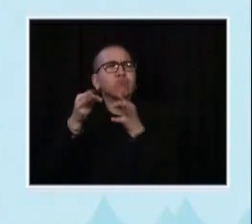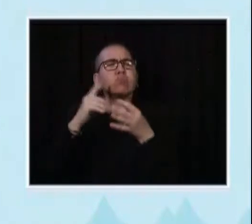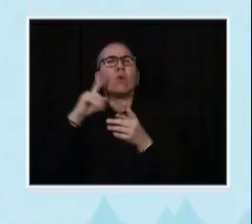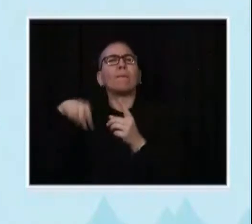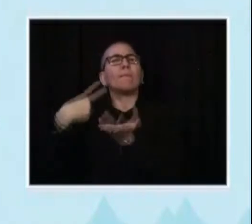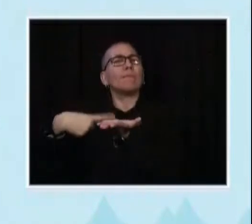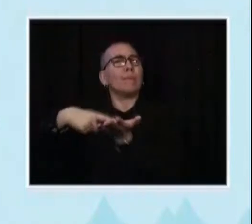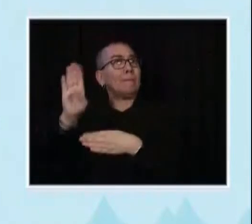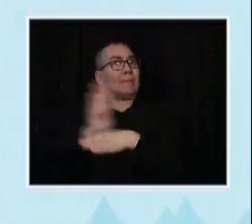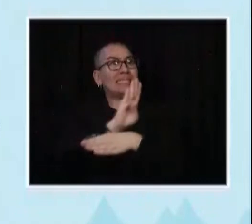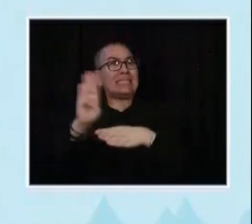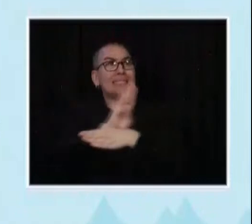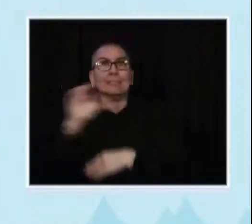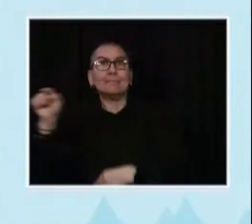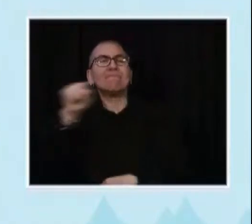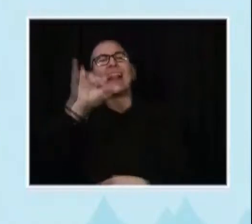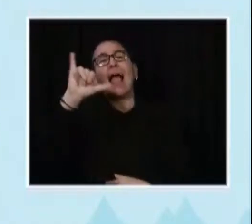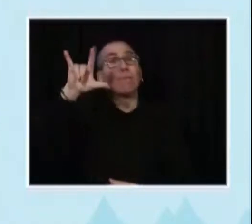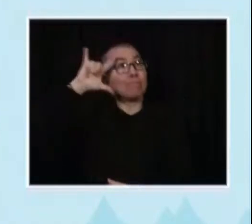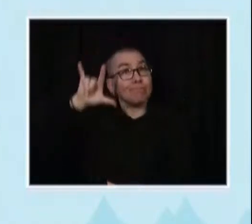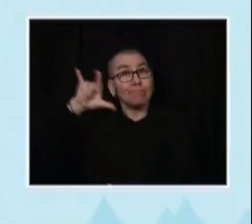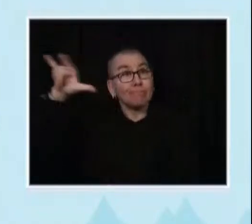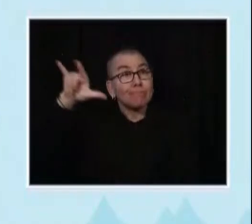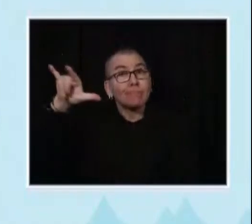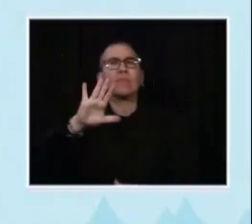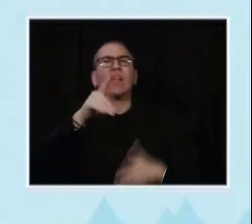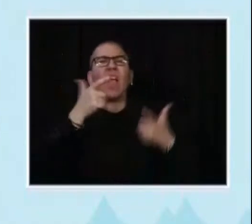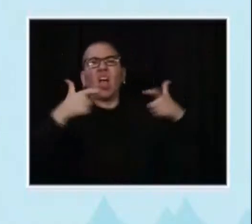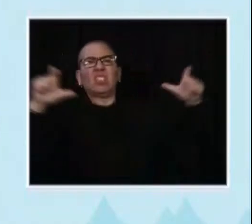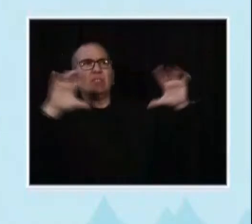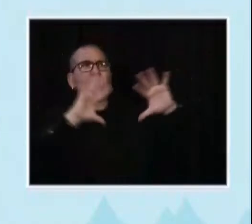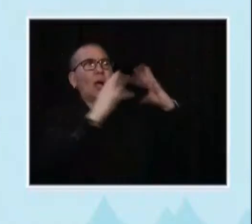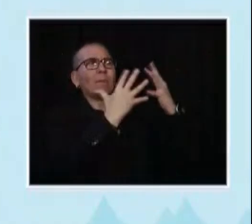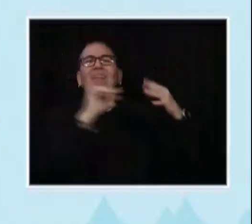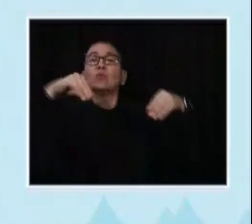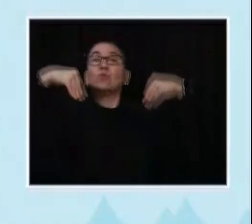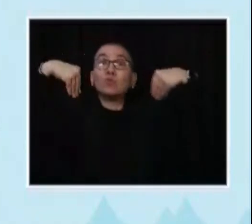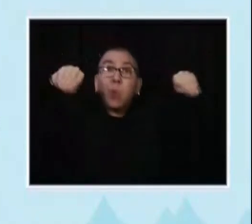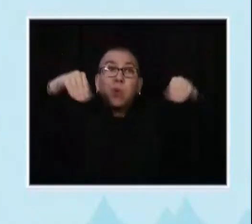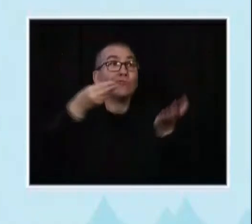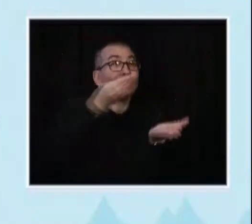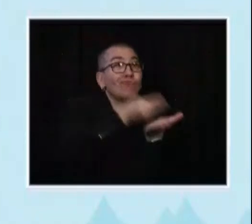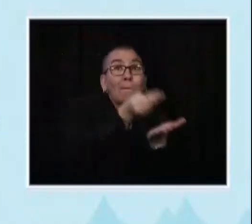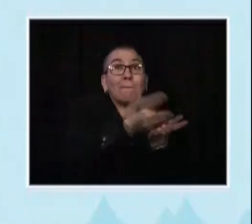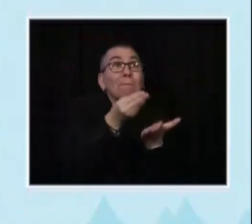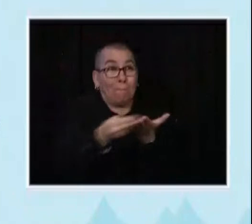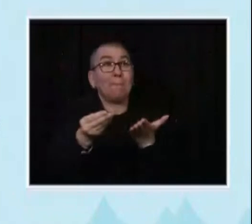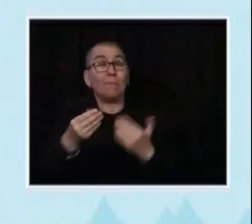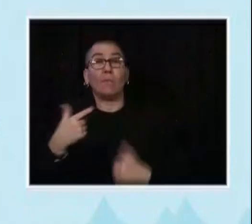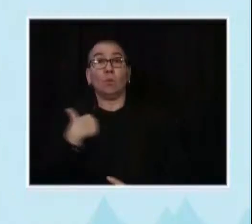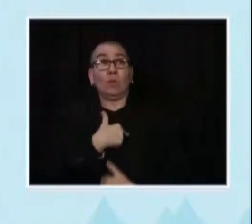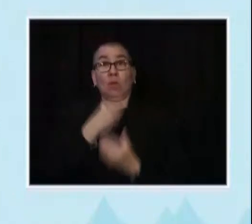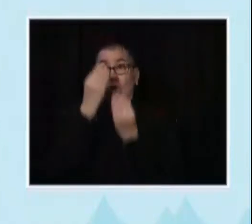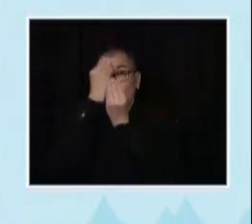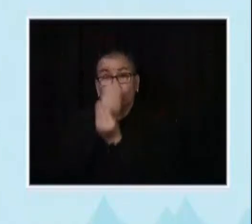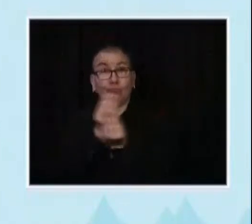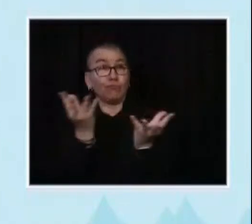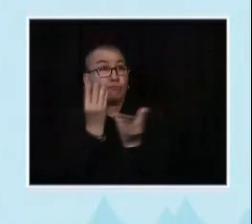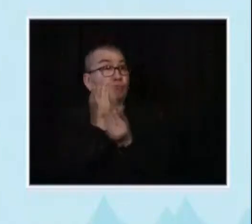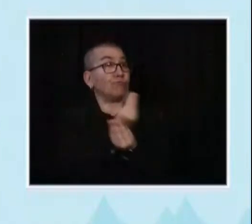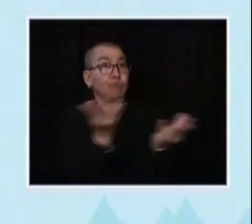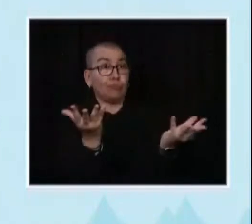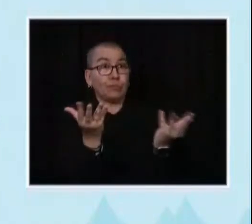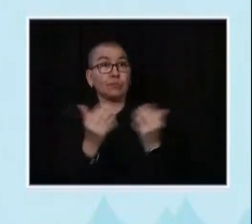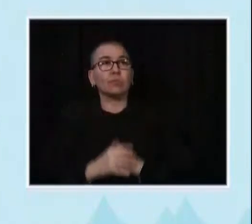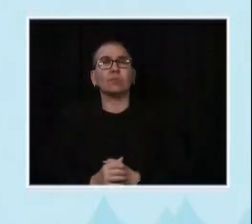be on airlines or whether it be large department stores, grocery stores and things, none of what we're doing here prohibits them from putting things into place,